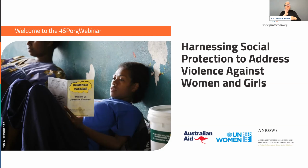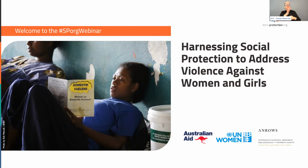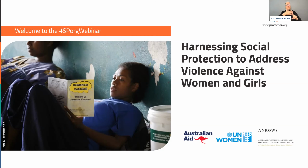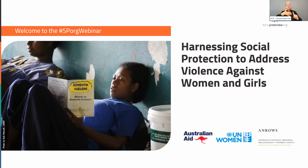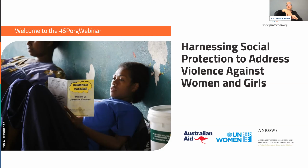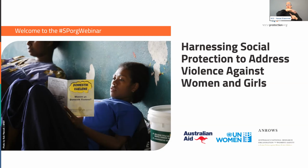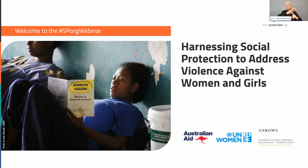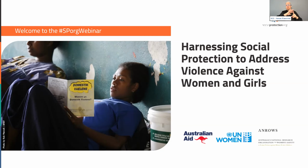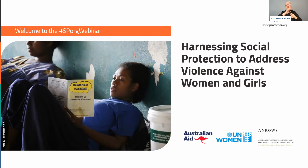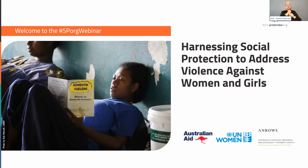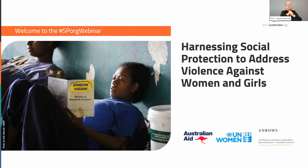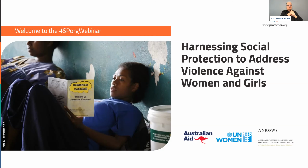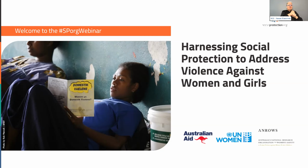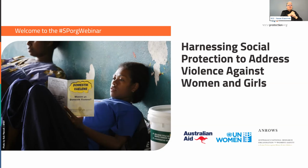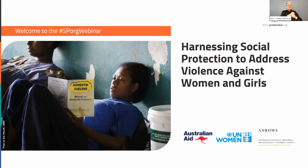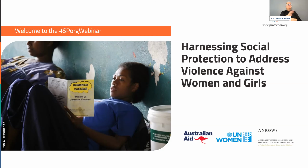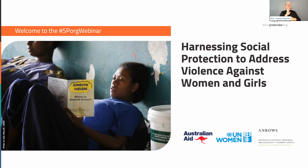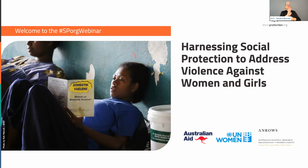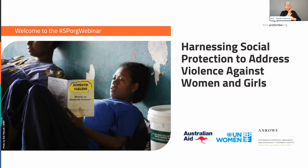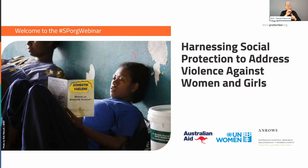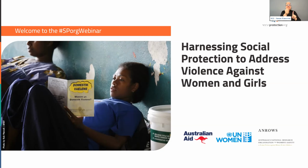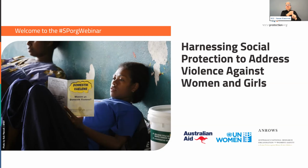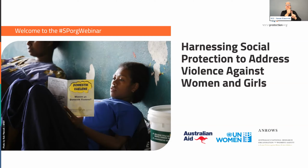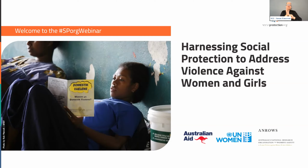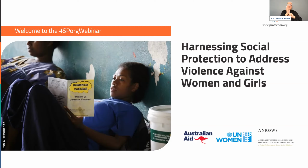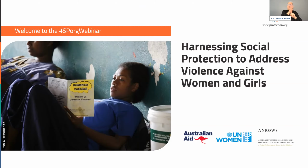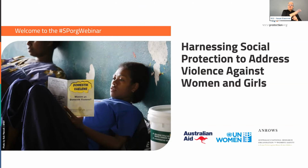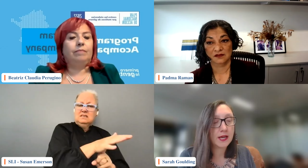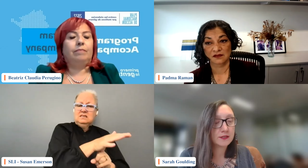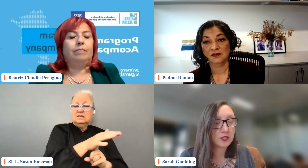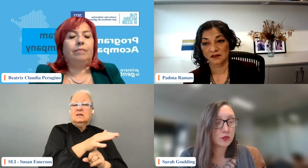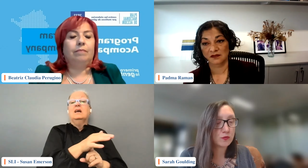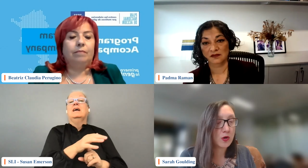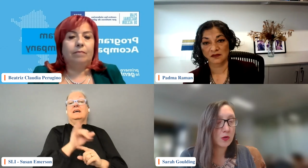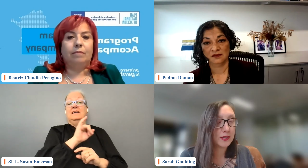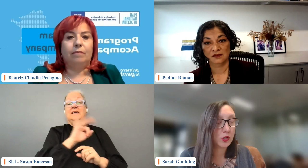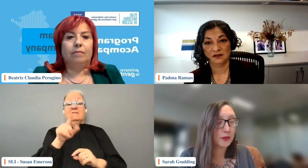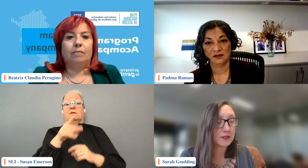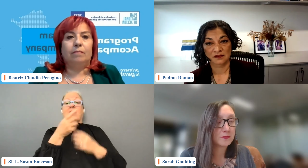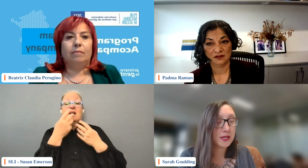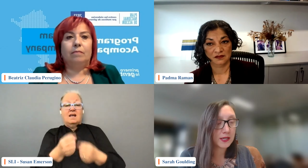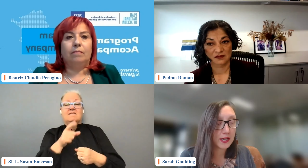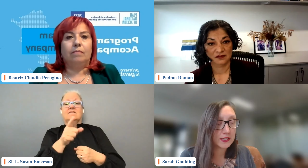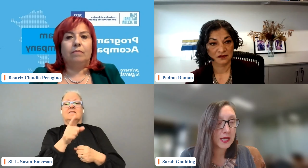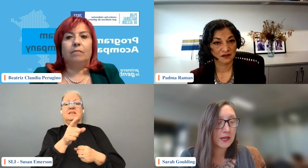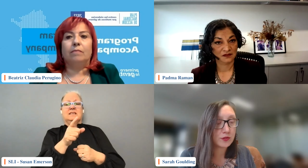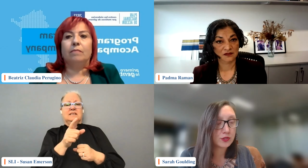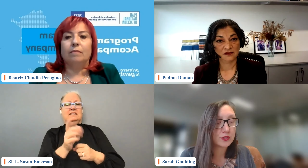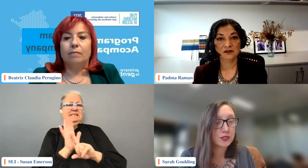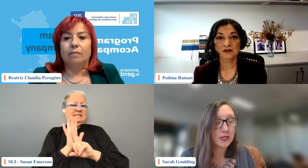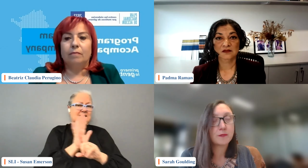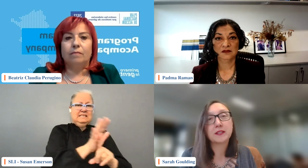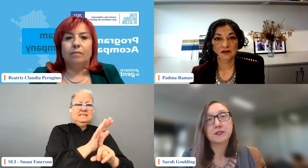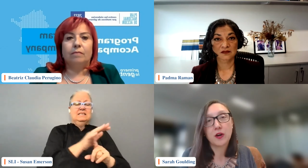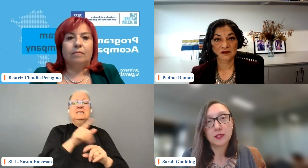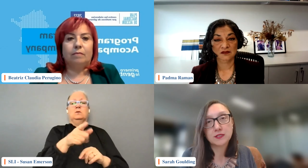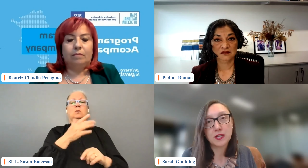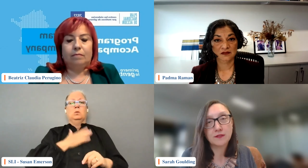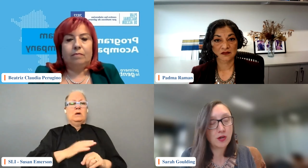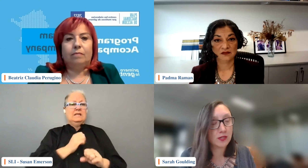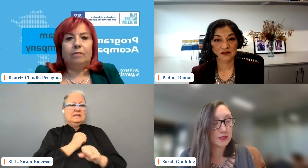that cash transfers and broader social protection measures can play an essential role in helping to mitigate and reduce